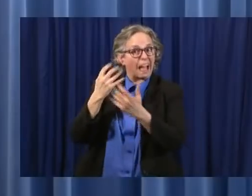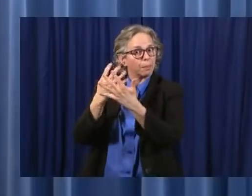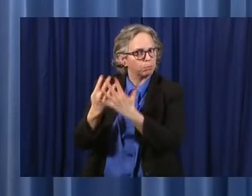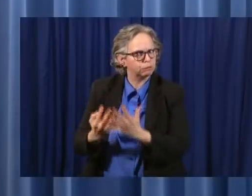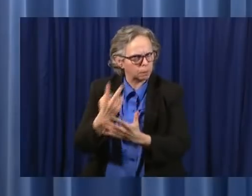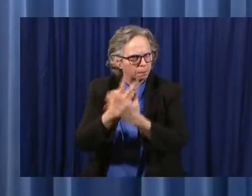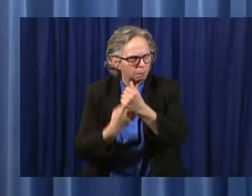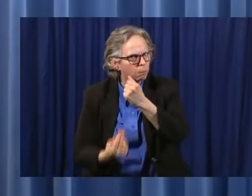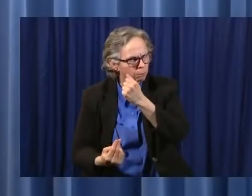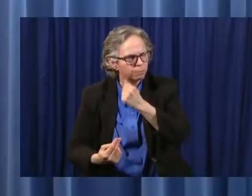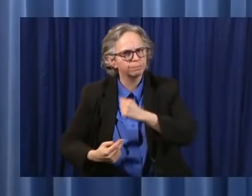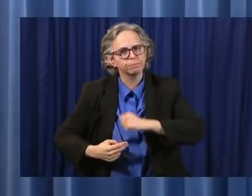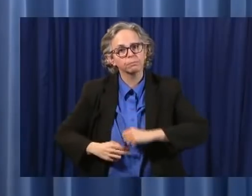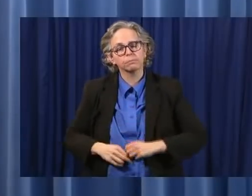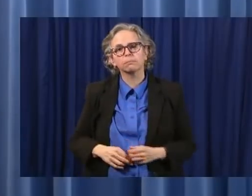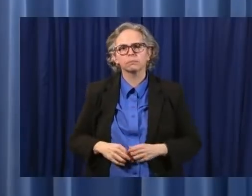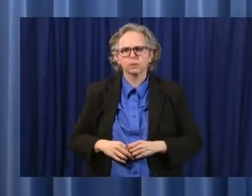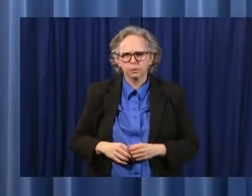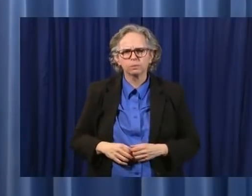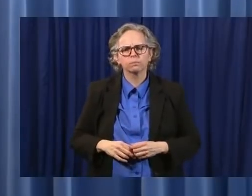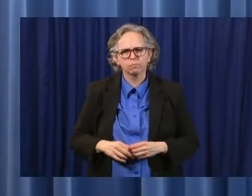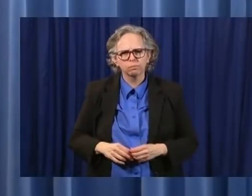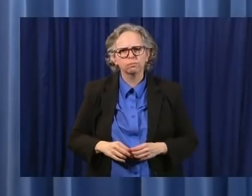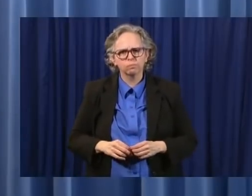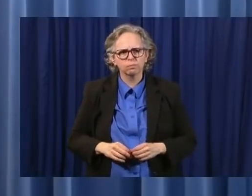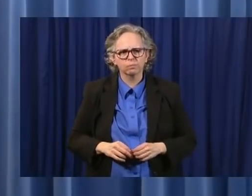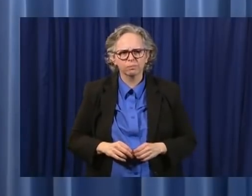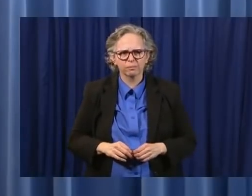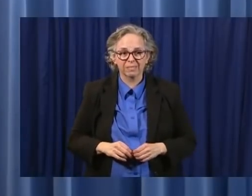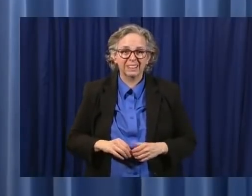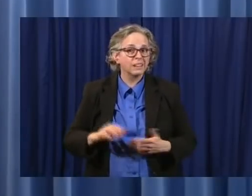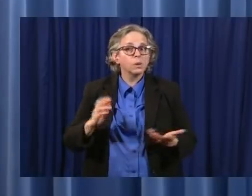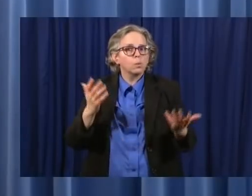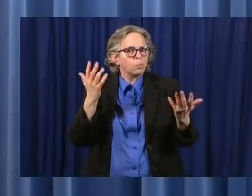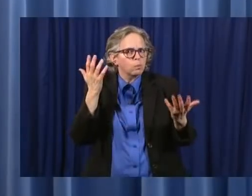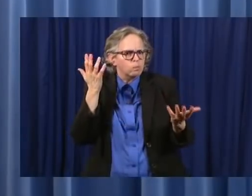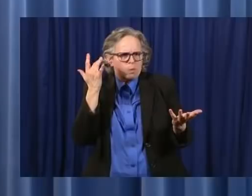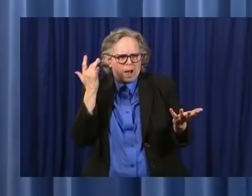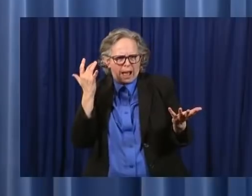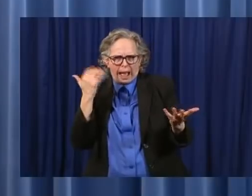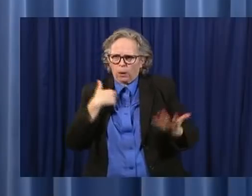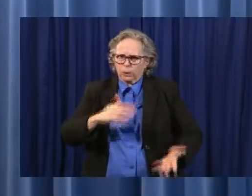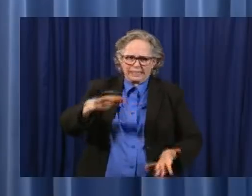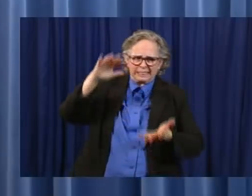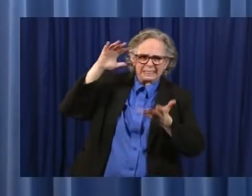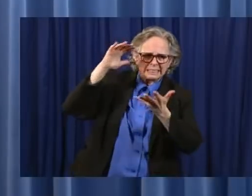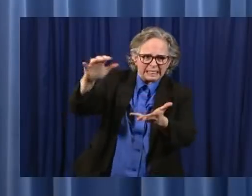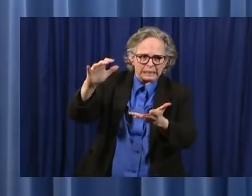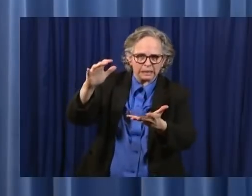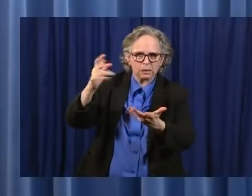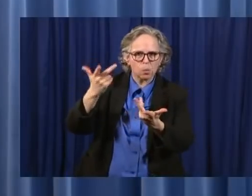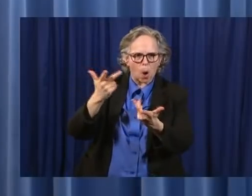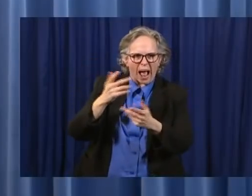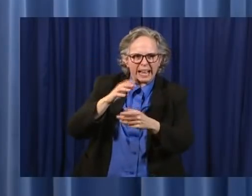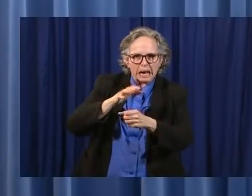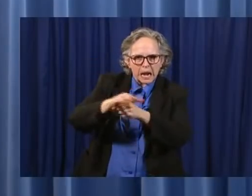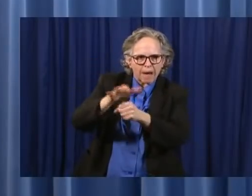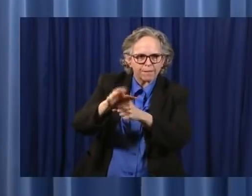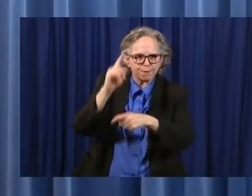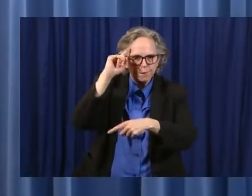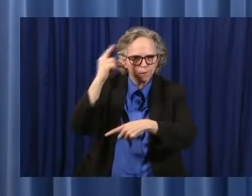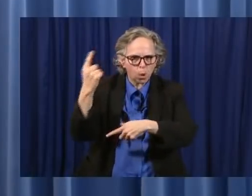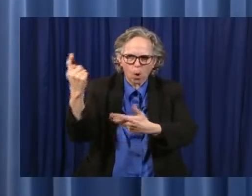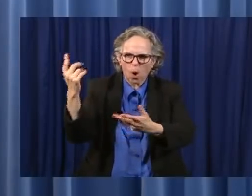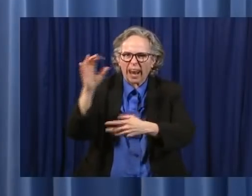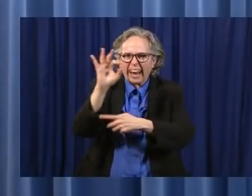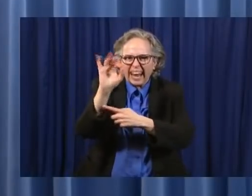guard. Our goal is to keep a 90-day supply of the most critical equipment. And these allocations, coupled